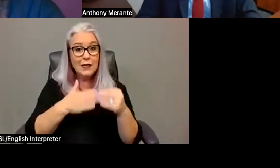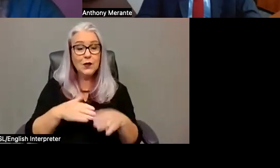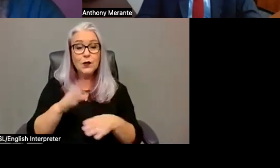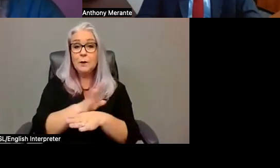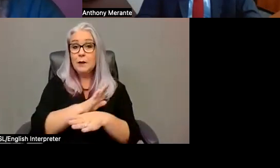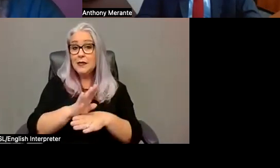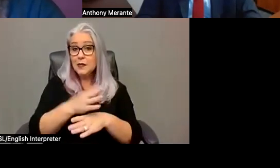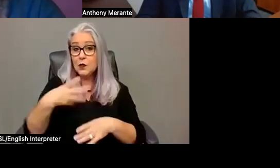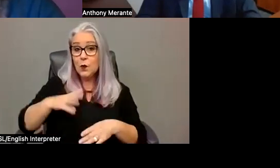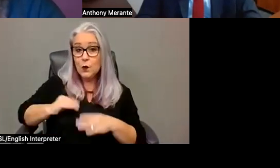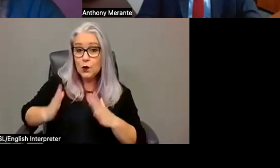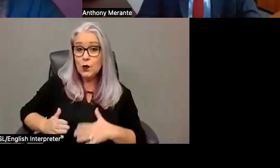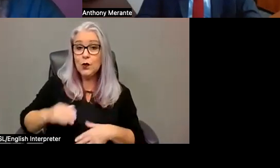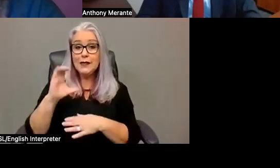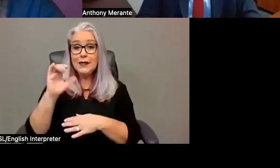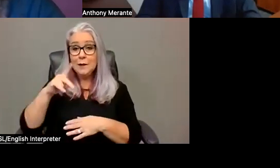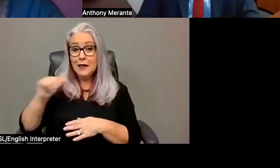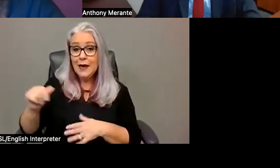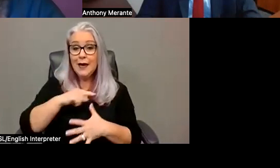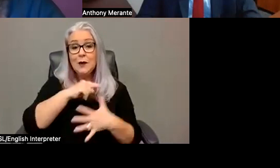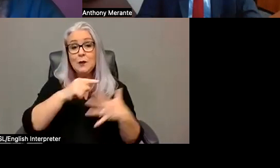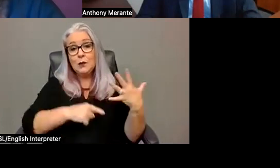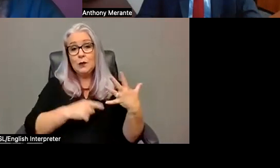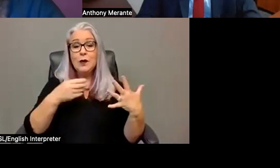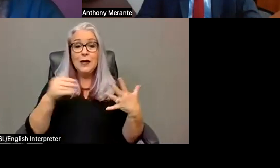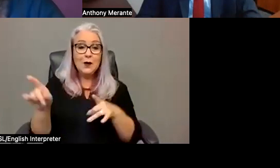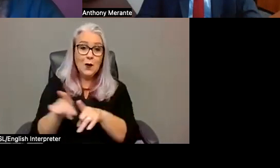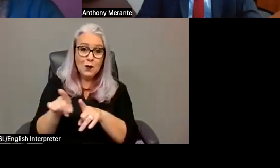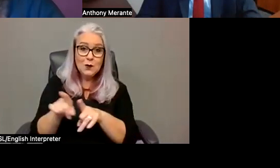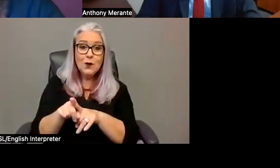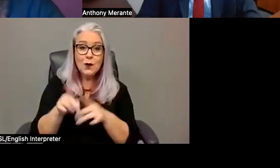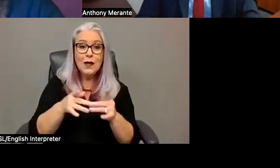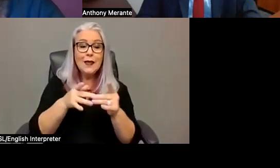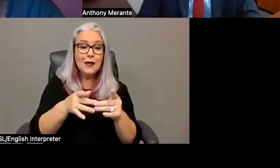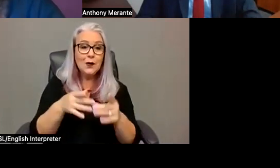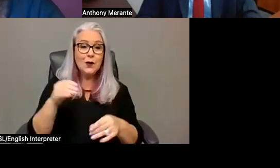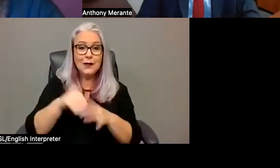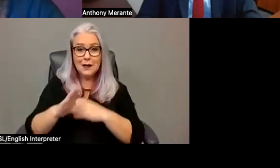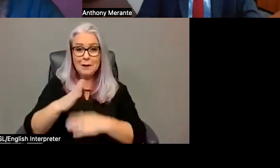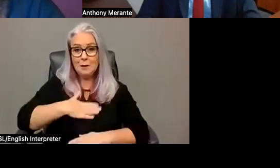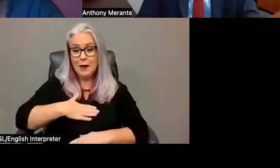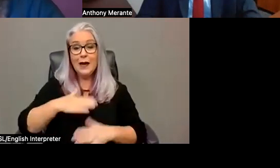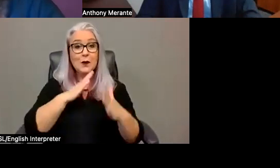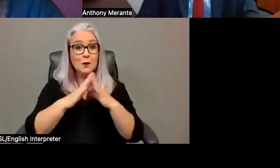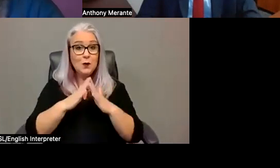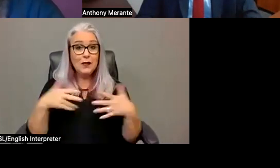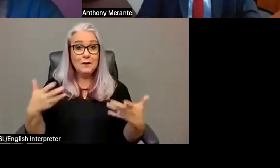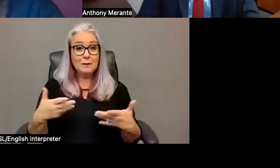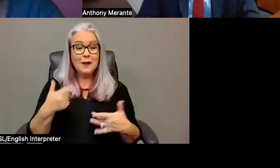I'm a CPA, and again, I am also a leader of my community. I look forward